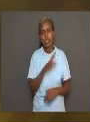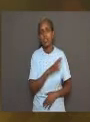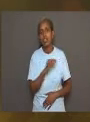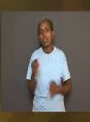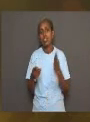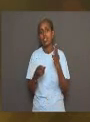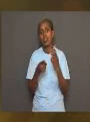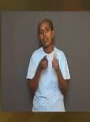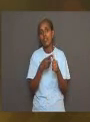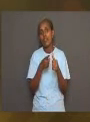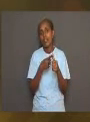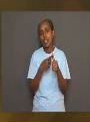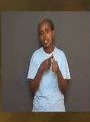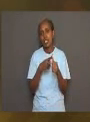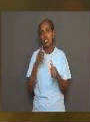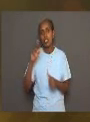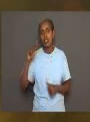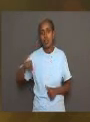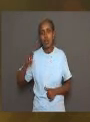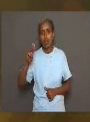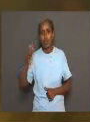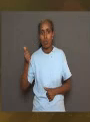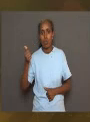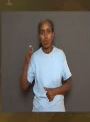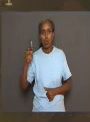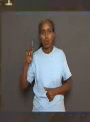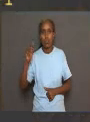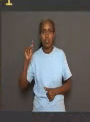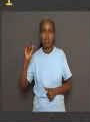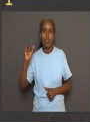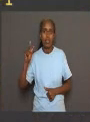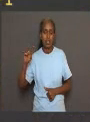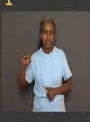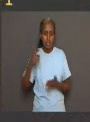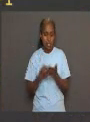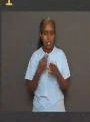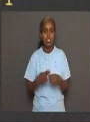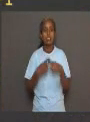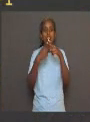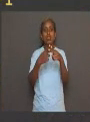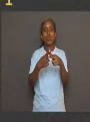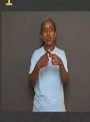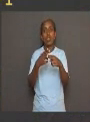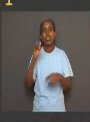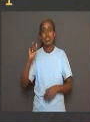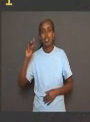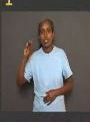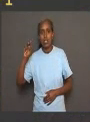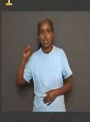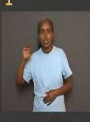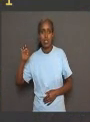and first quartile. This is called the